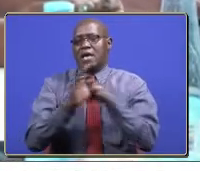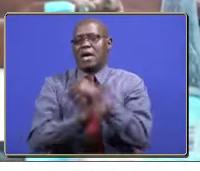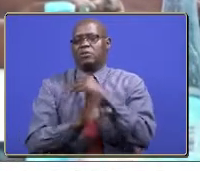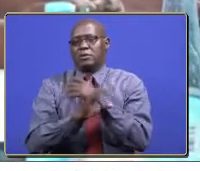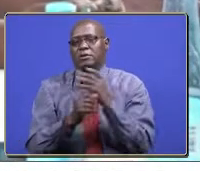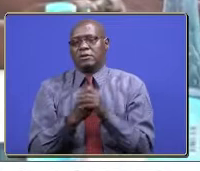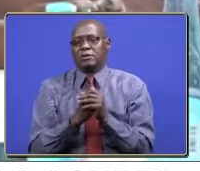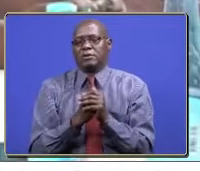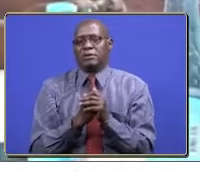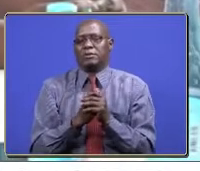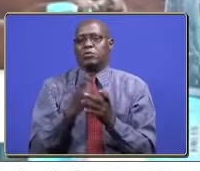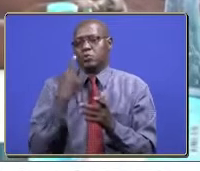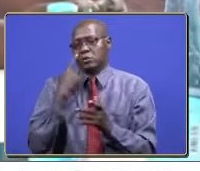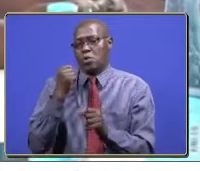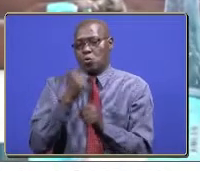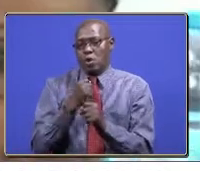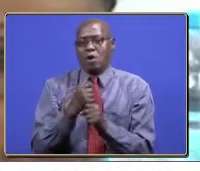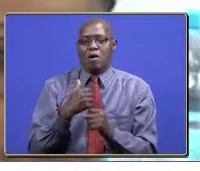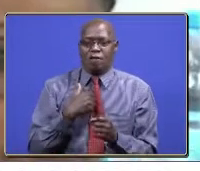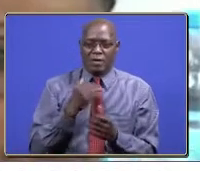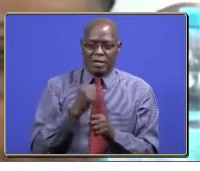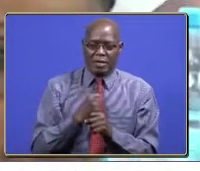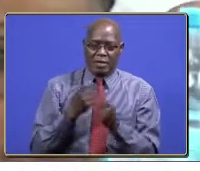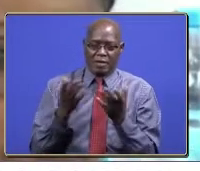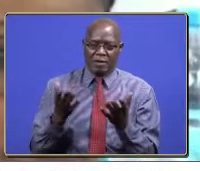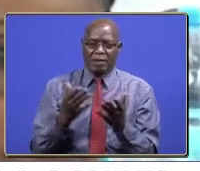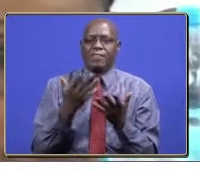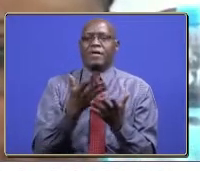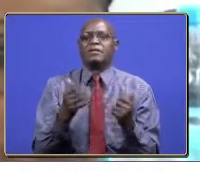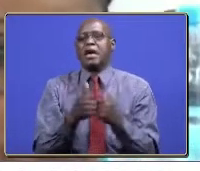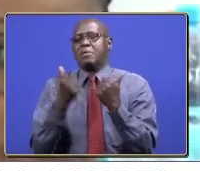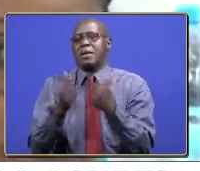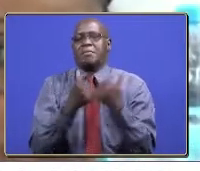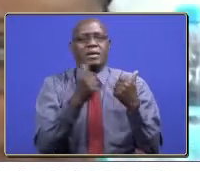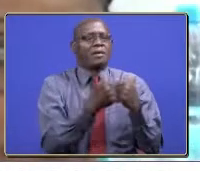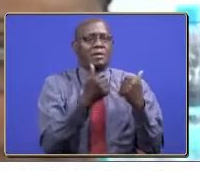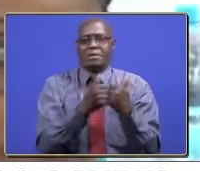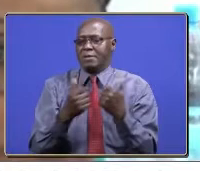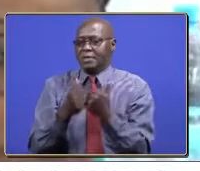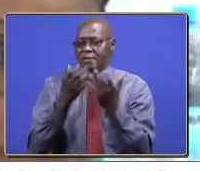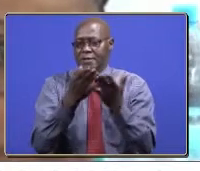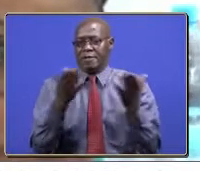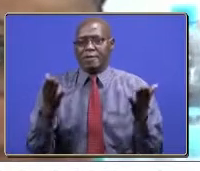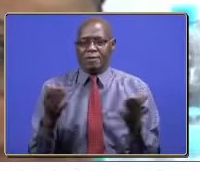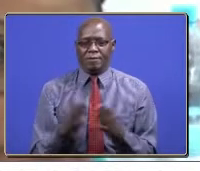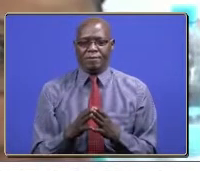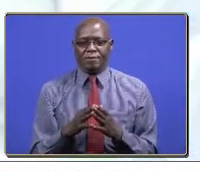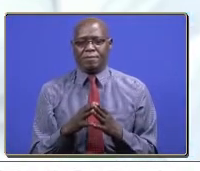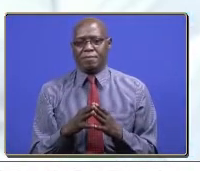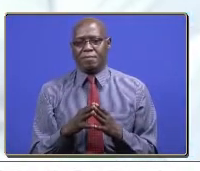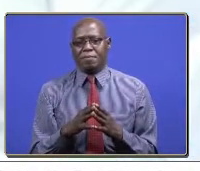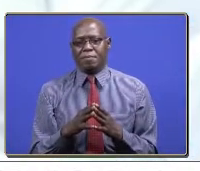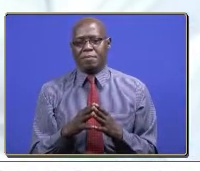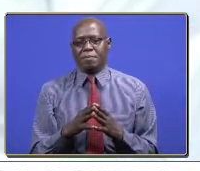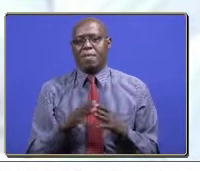Ukiangalia ile kazi tumefanya hapa, when I list down the things that have been happening in this country, na ulizanga watu, how will